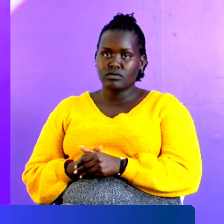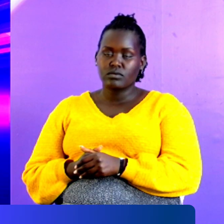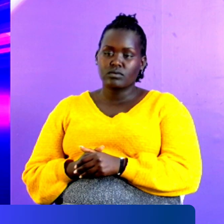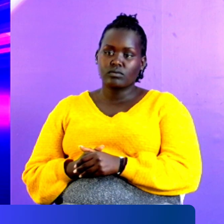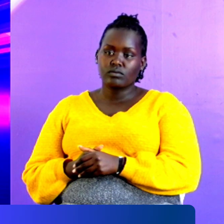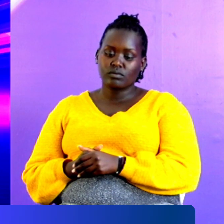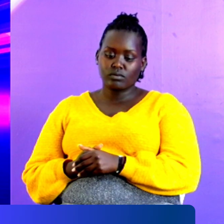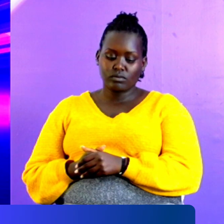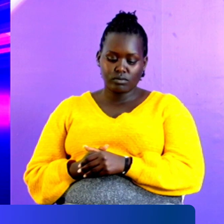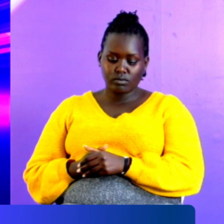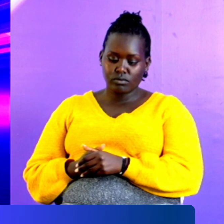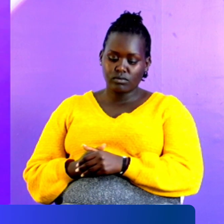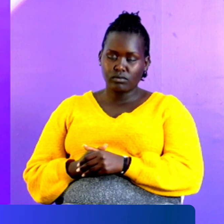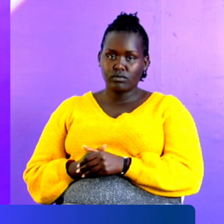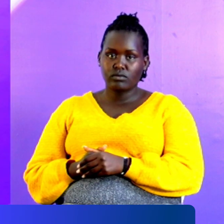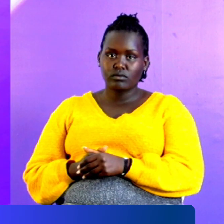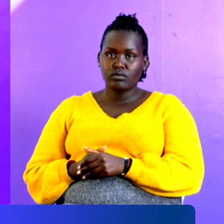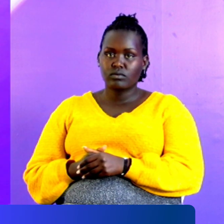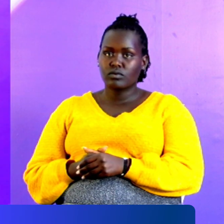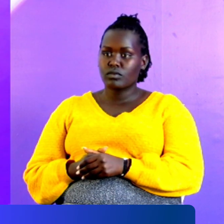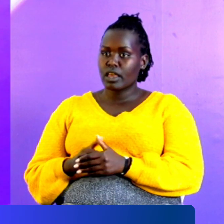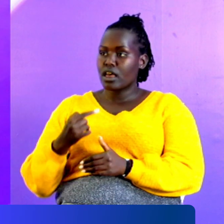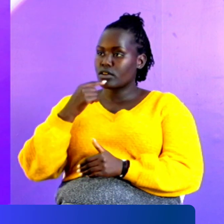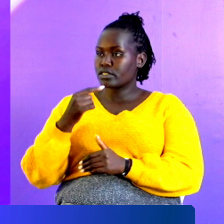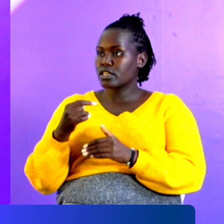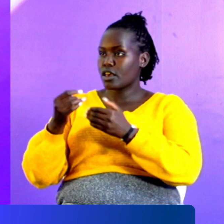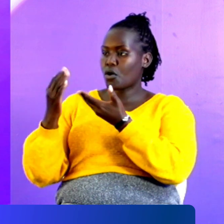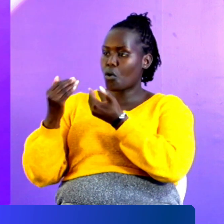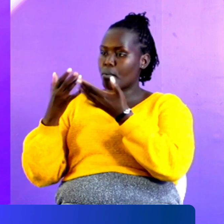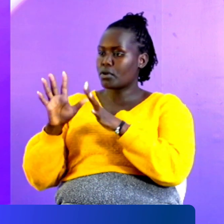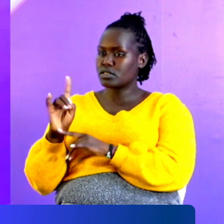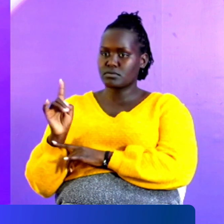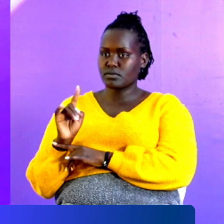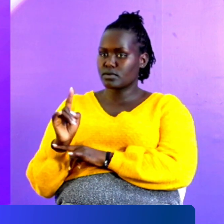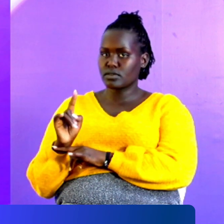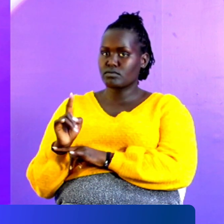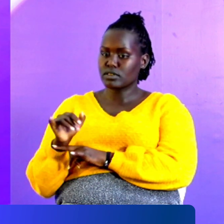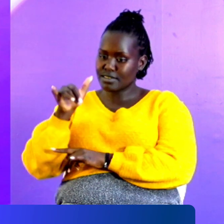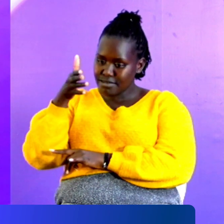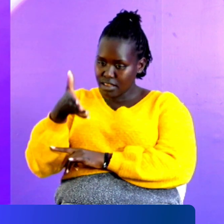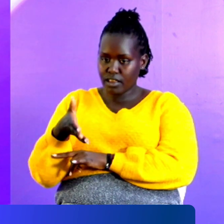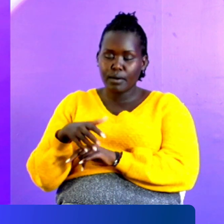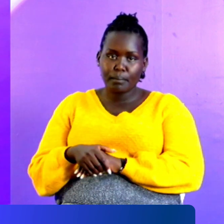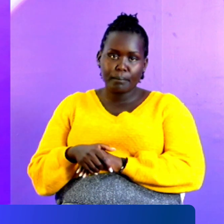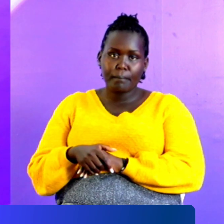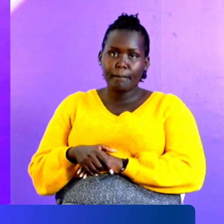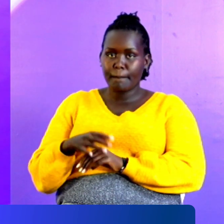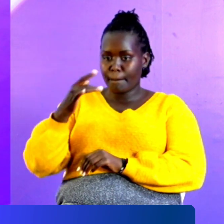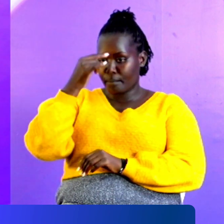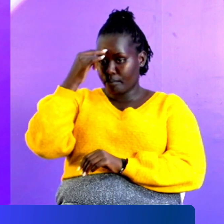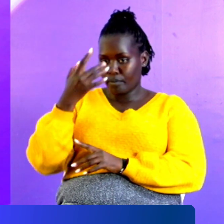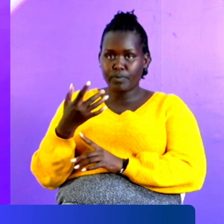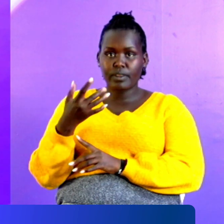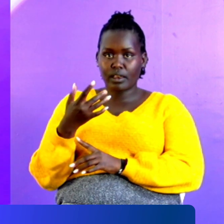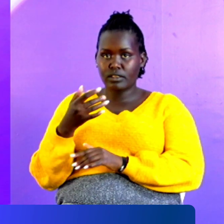There's no single hope that is lost. Yeah. It is still intact. All right? Yeah. Because the rage